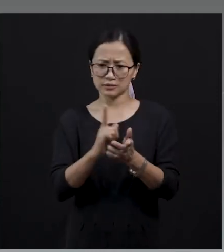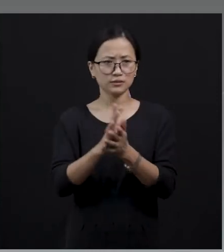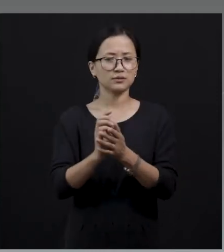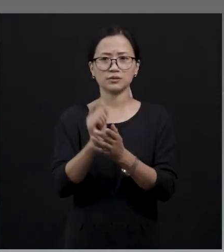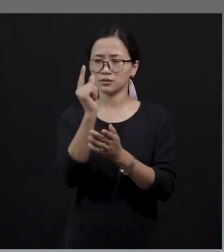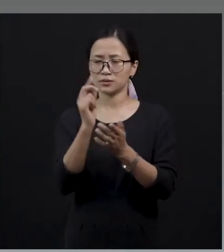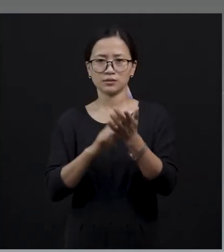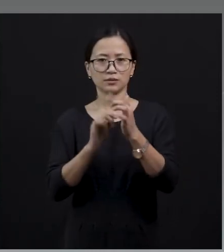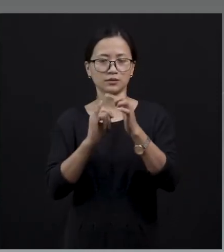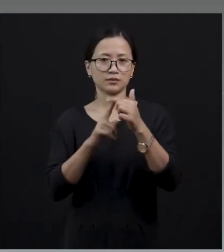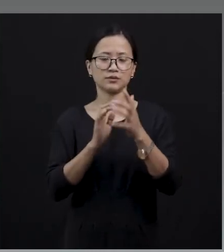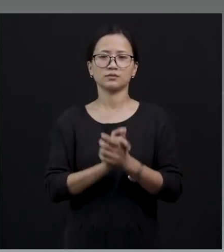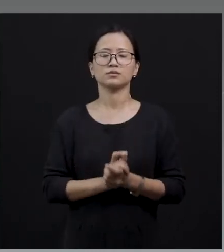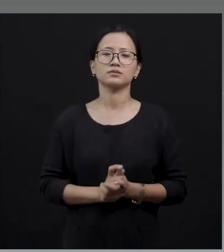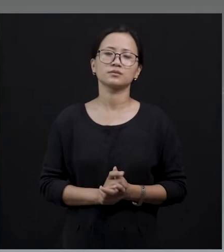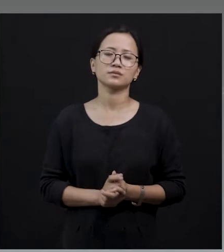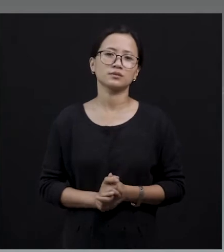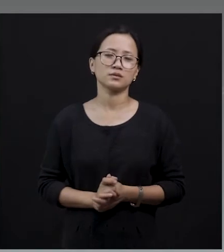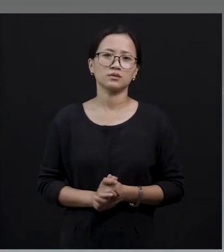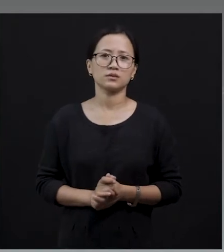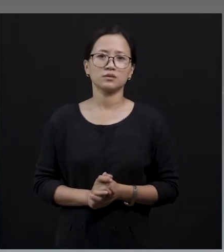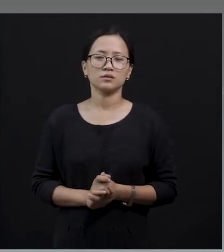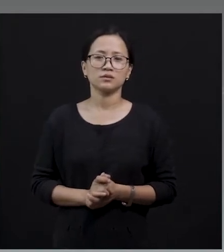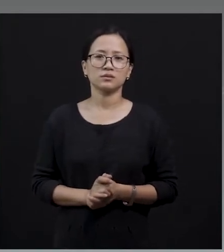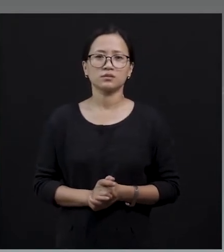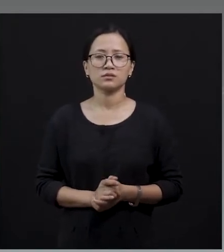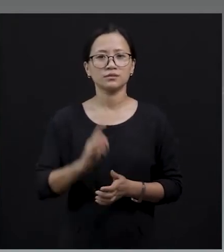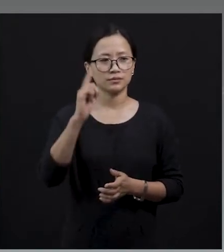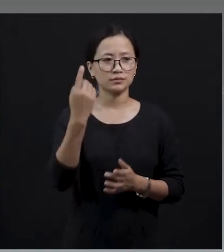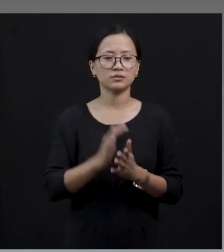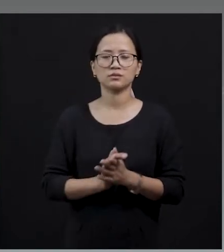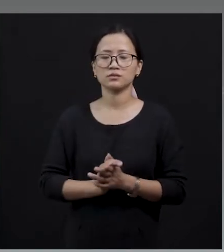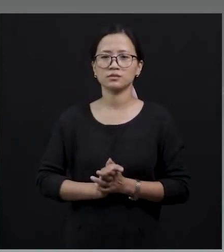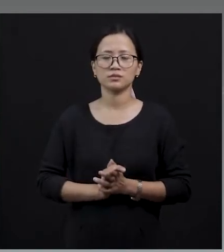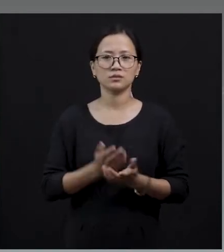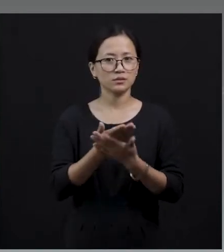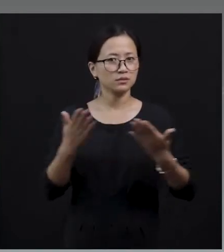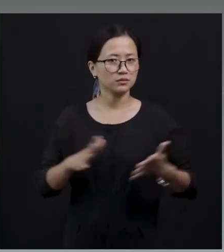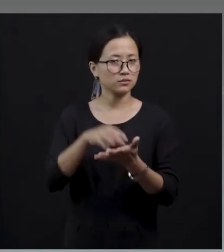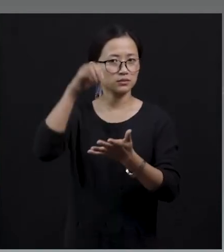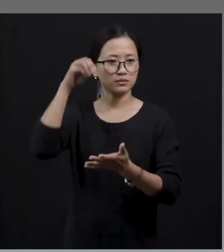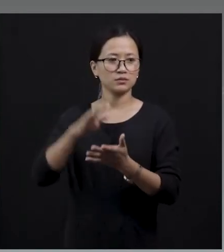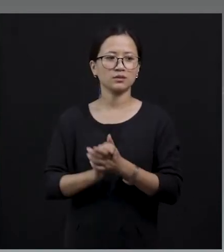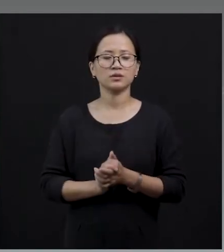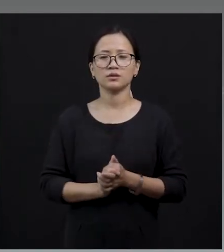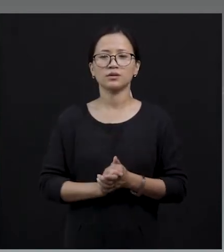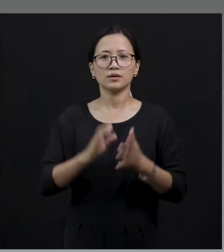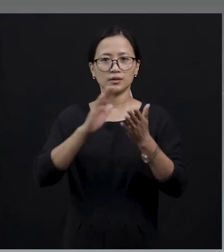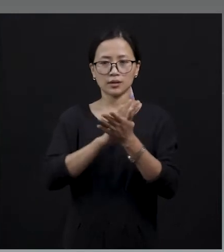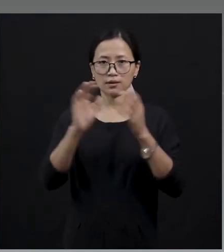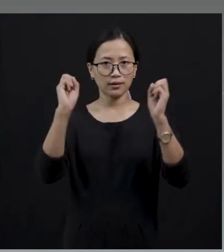to measure. All right. All these are non-standard units. So the first thing that we will learn today is about hand